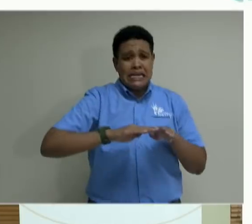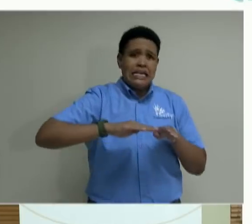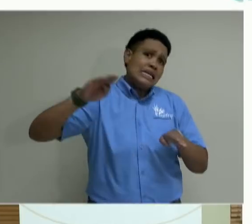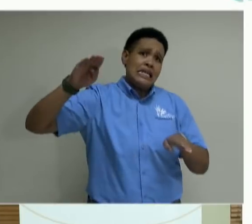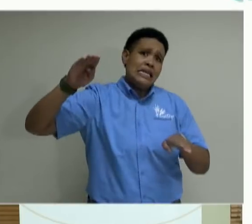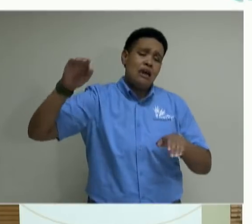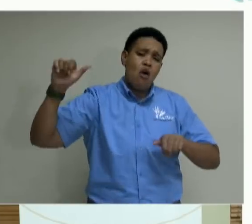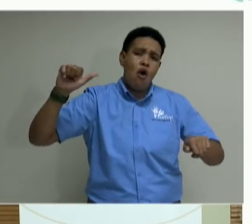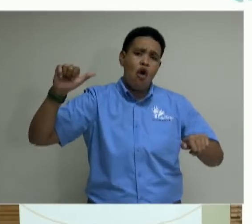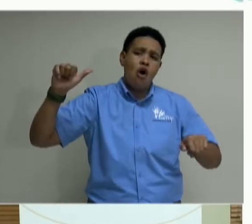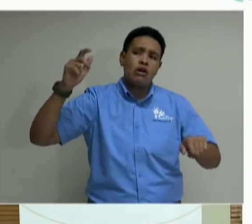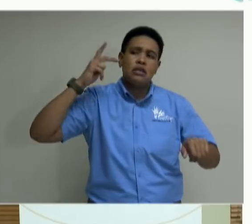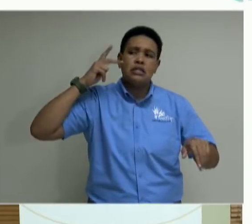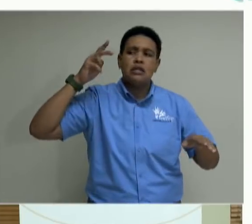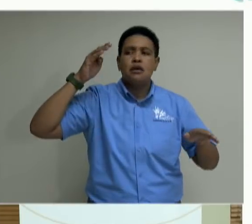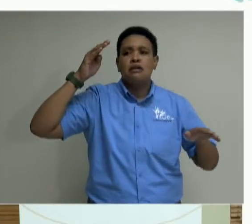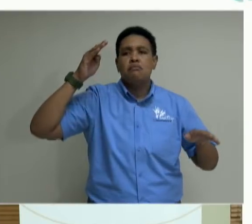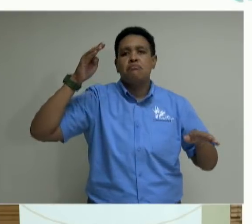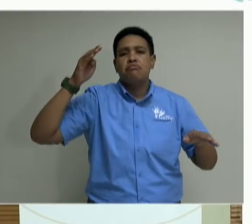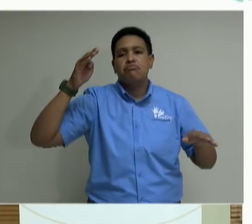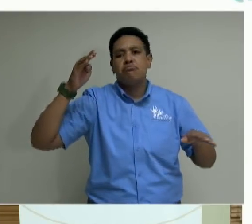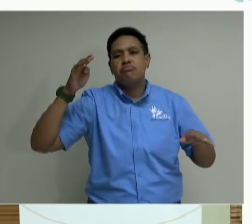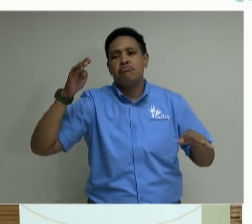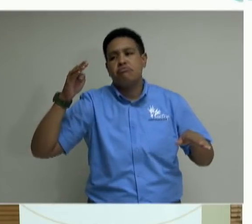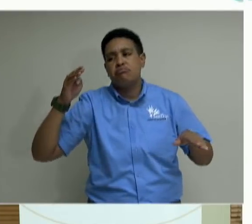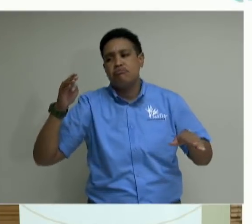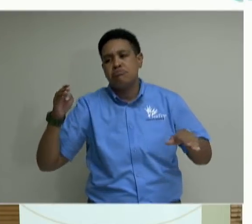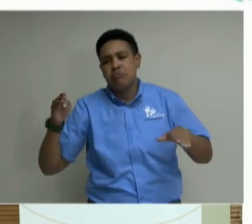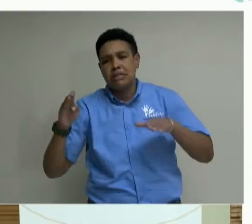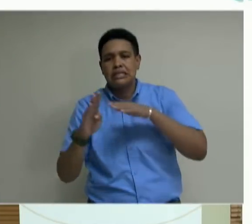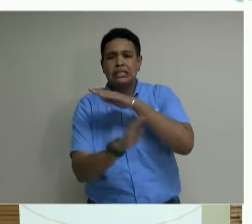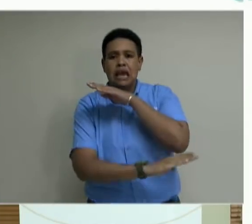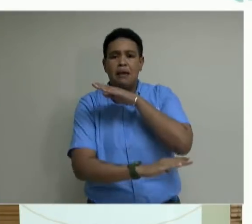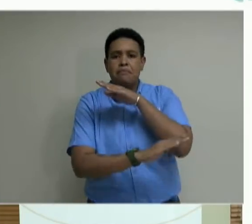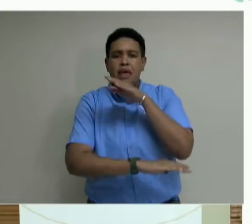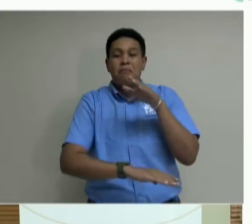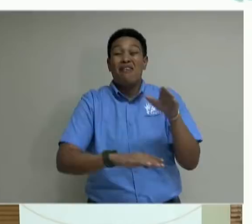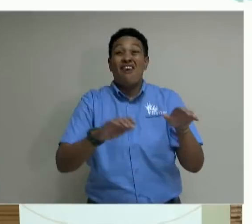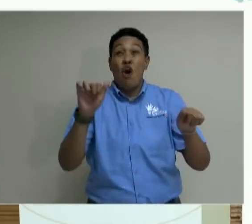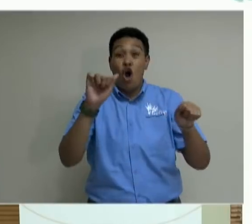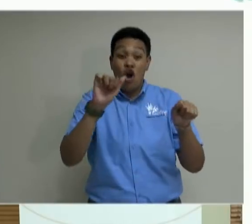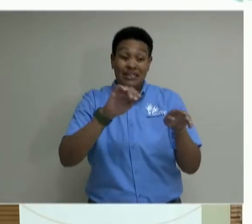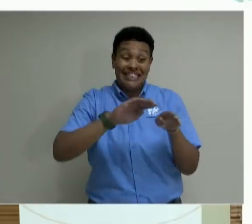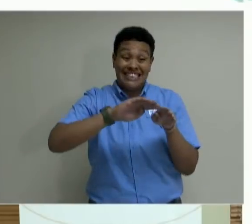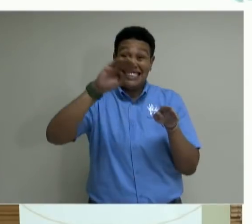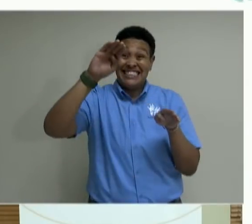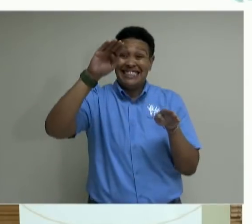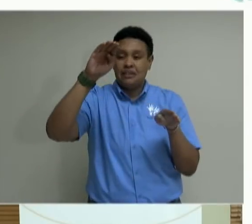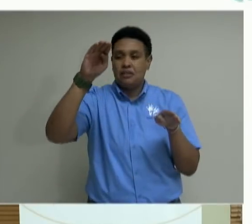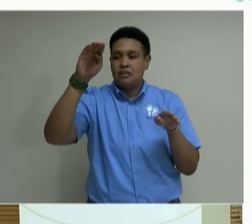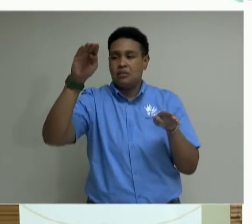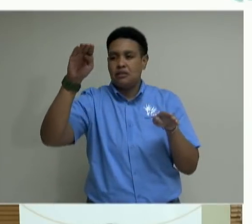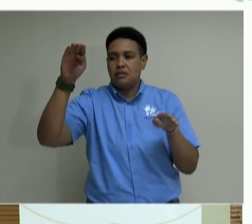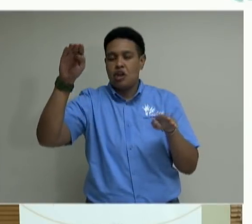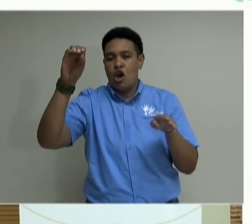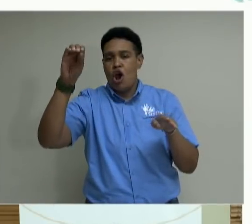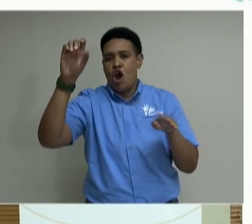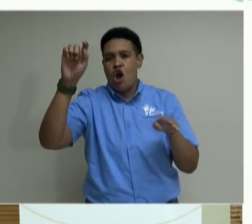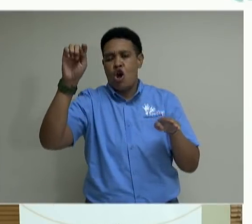a plateauing over the month of September. We can see that for the month of October, we have